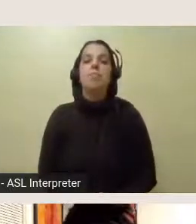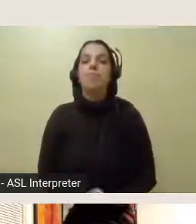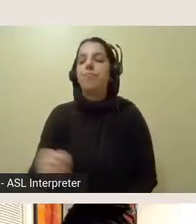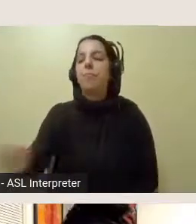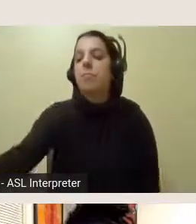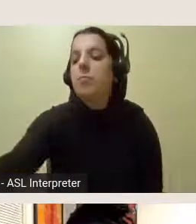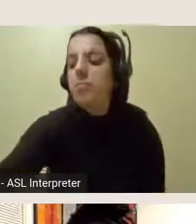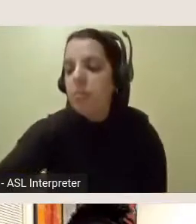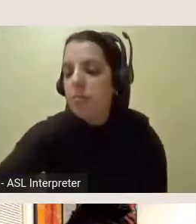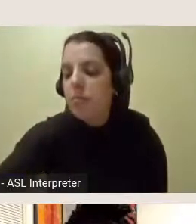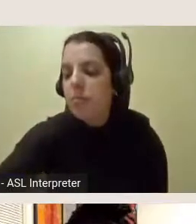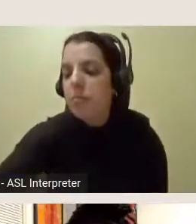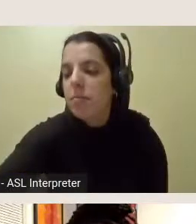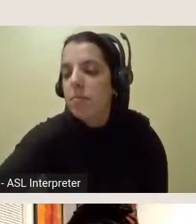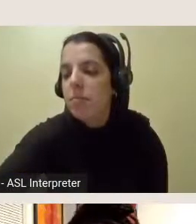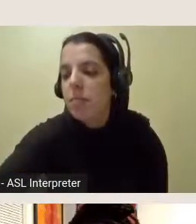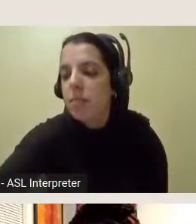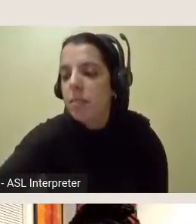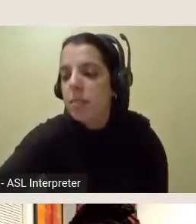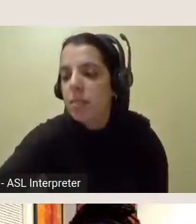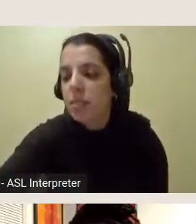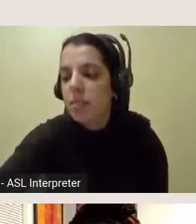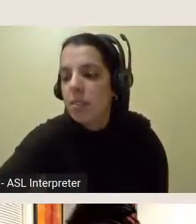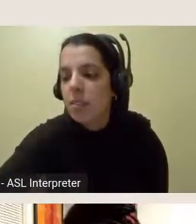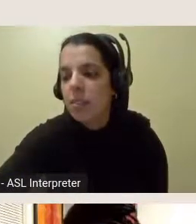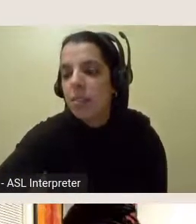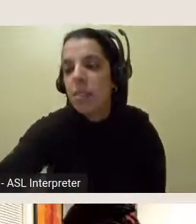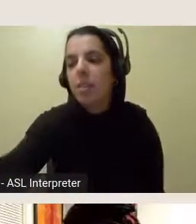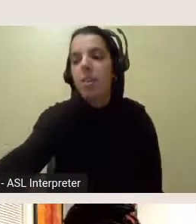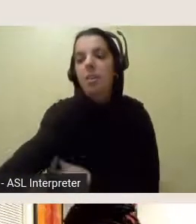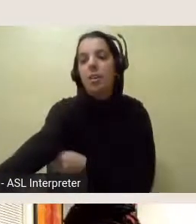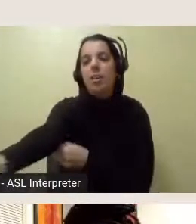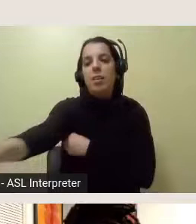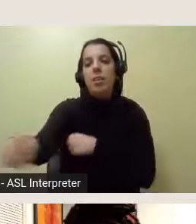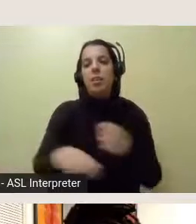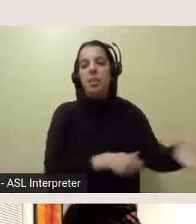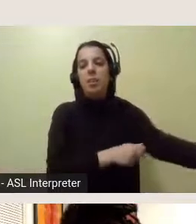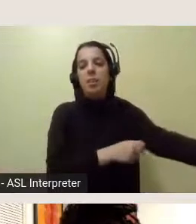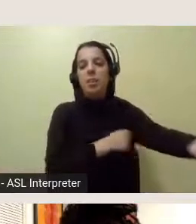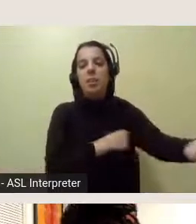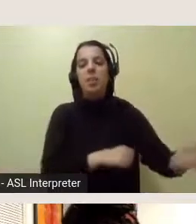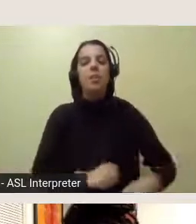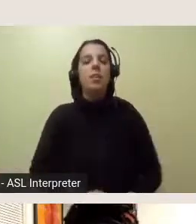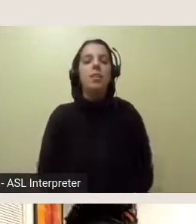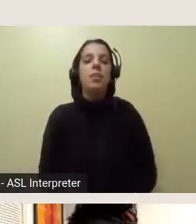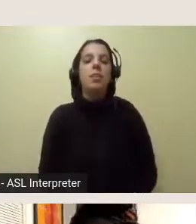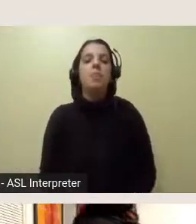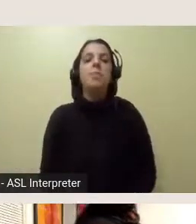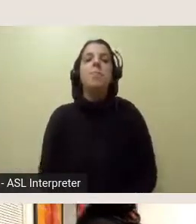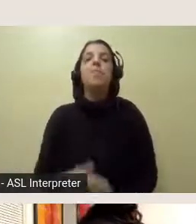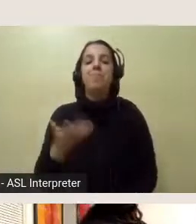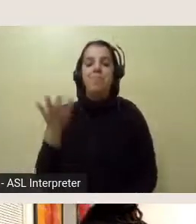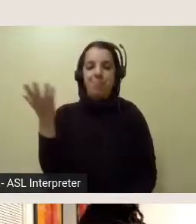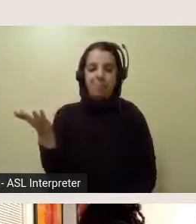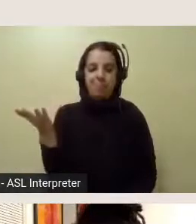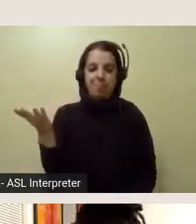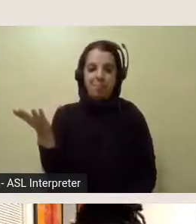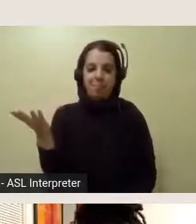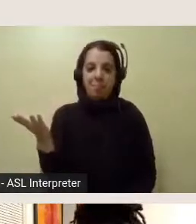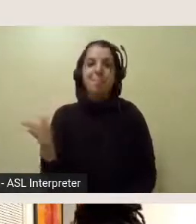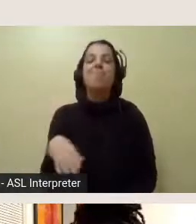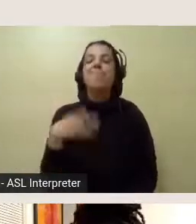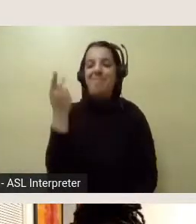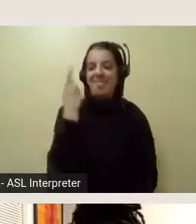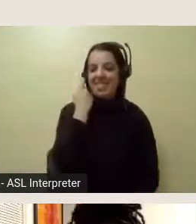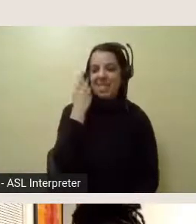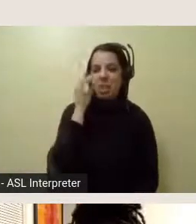have to, like, thinking to hear that, Ursula, to hear you say that that Akai's family and the